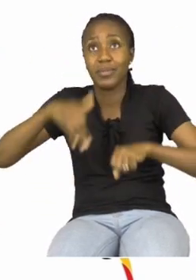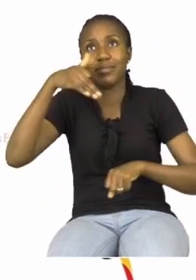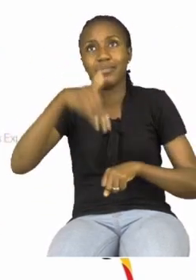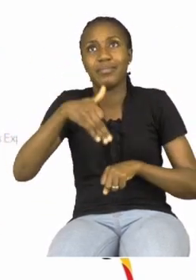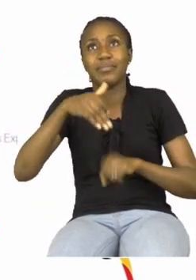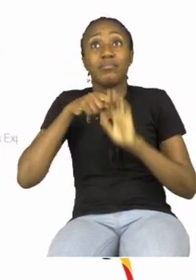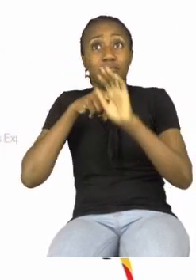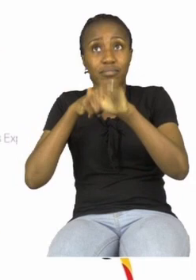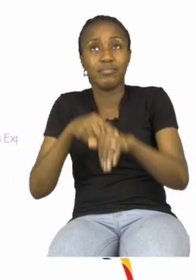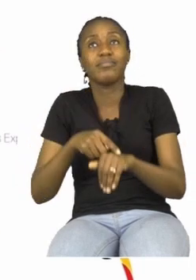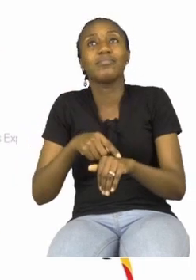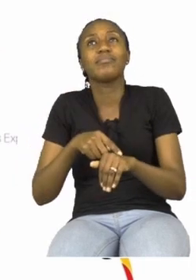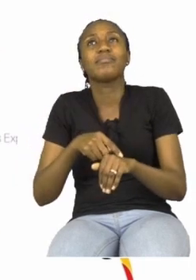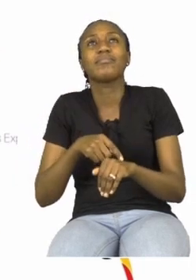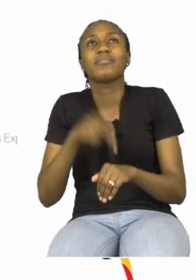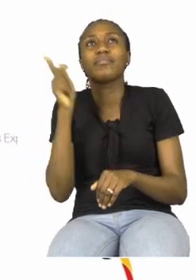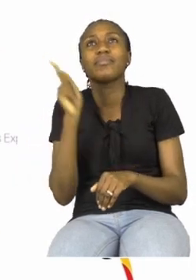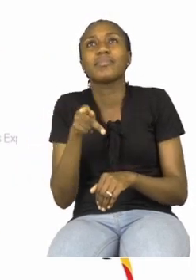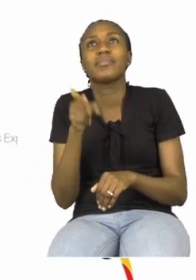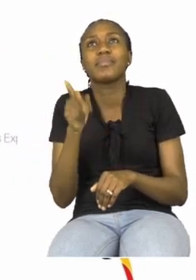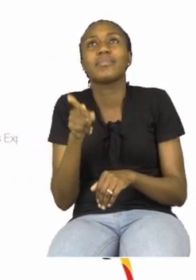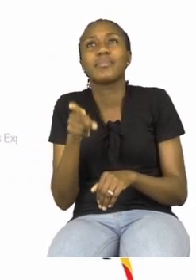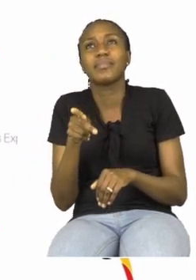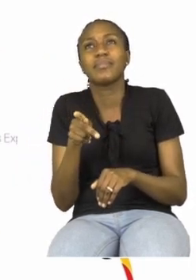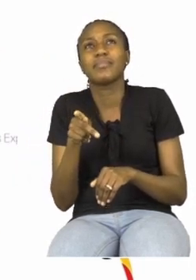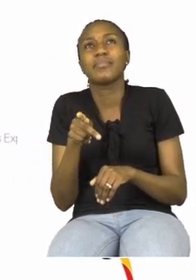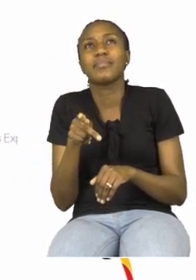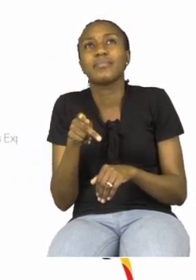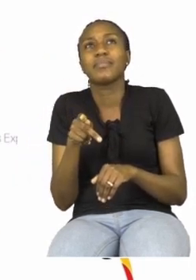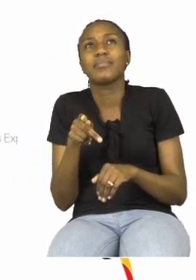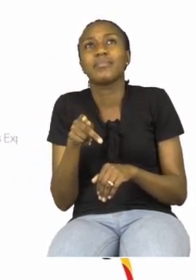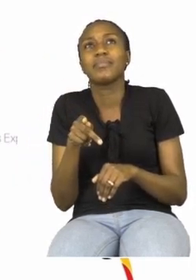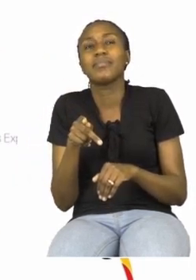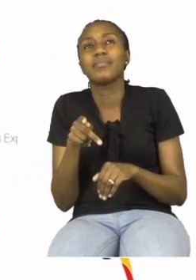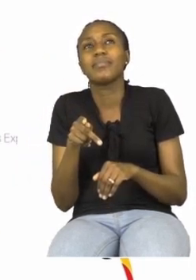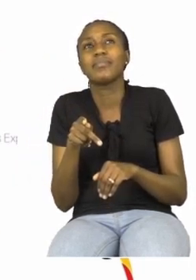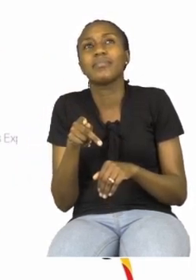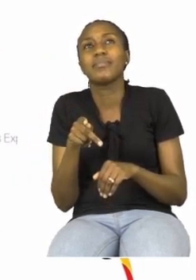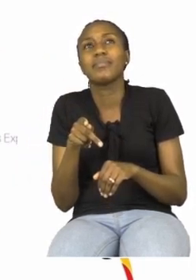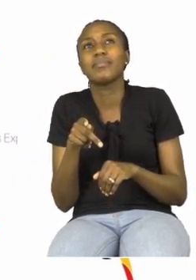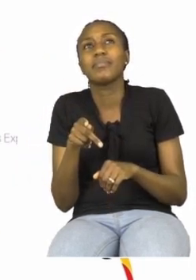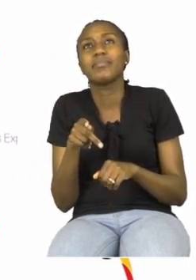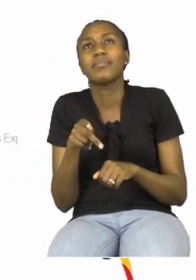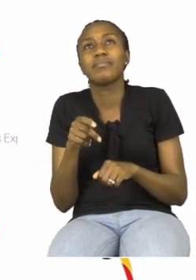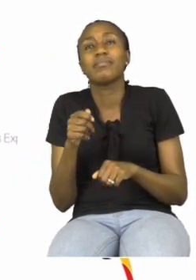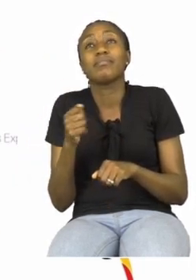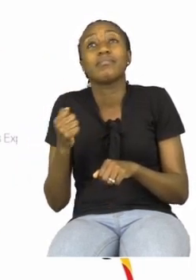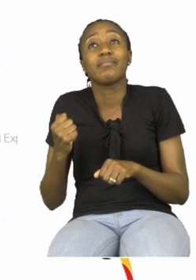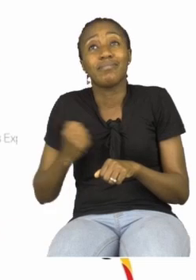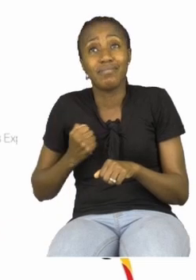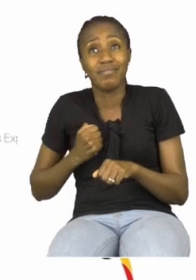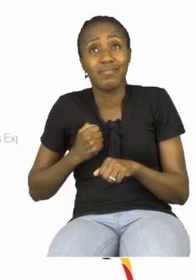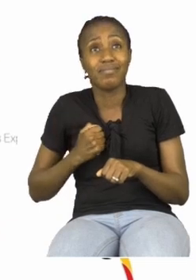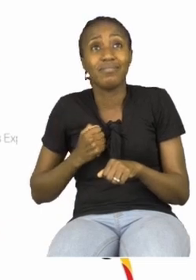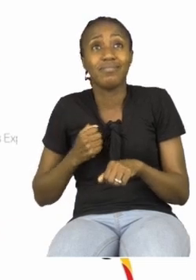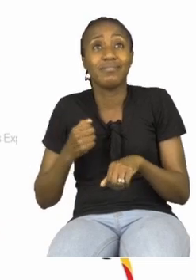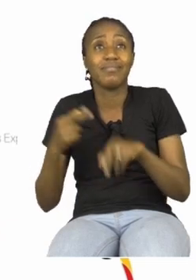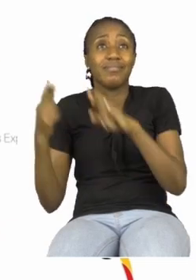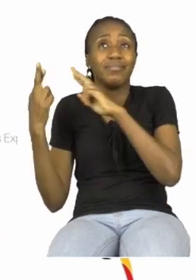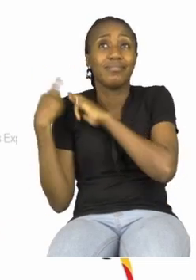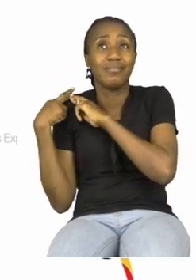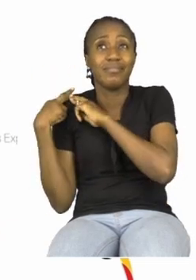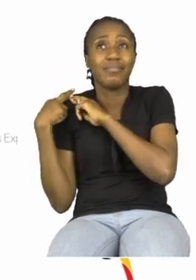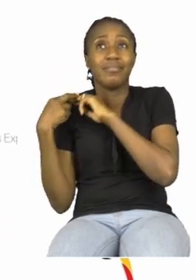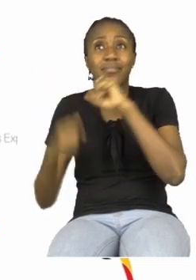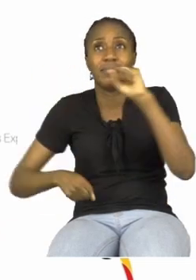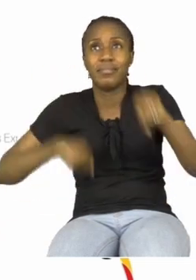And furthermore, and very proud to me personally, my dad, Klaus Theissen, who is known as the father of cycling in Namibia, he established Windhoek